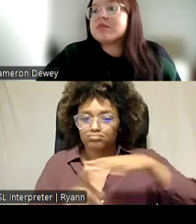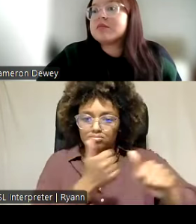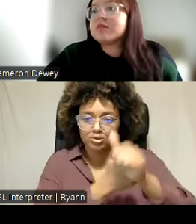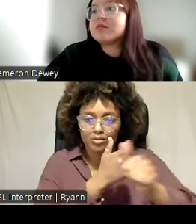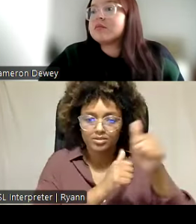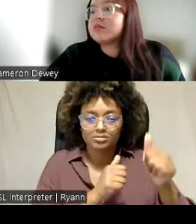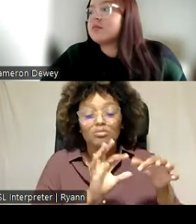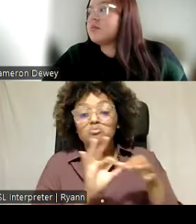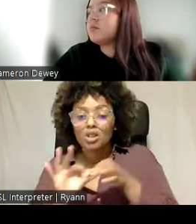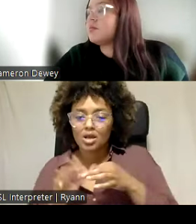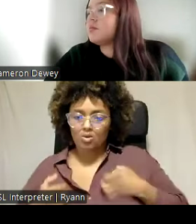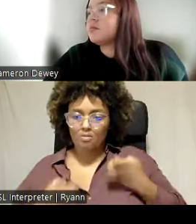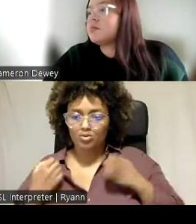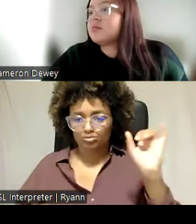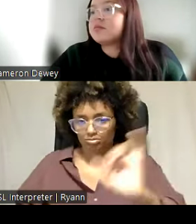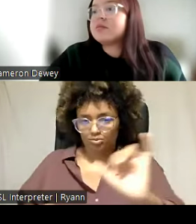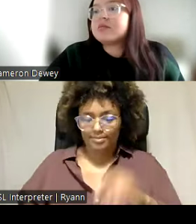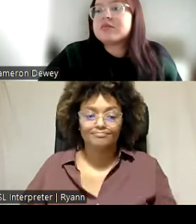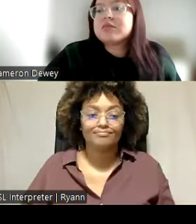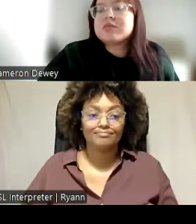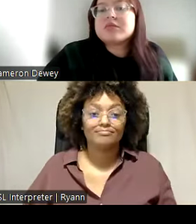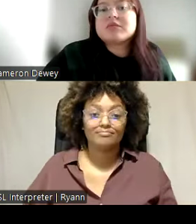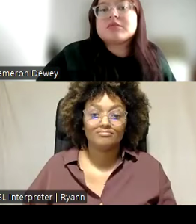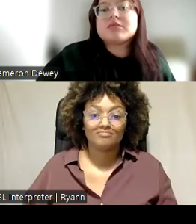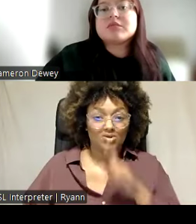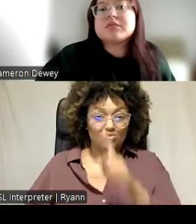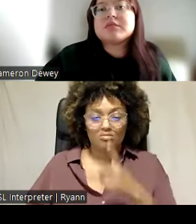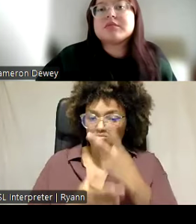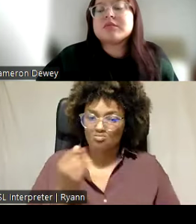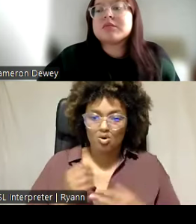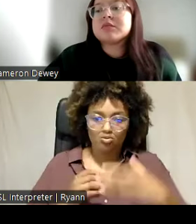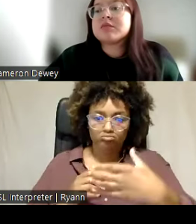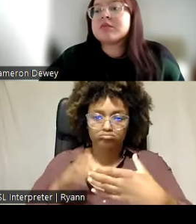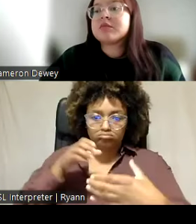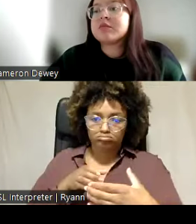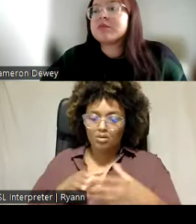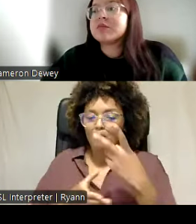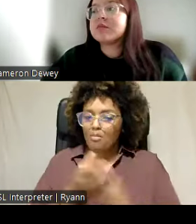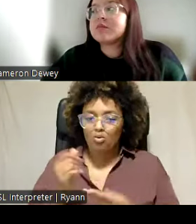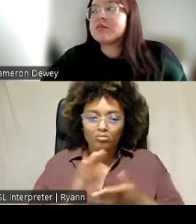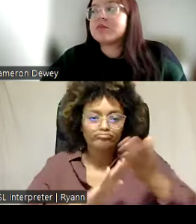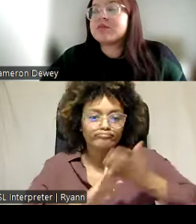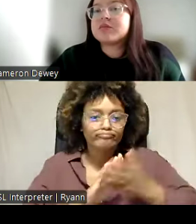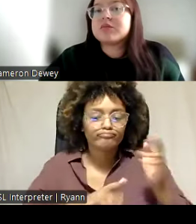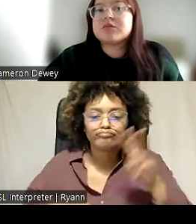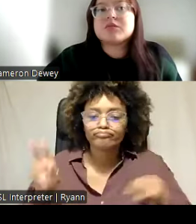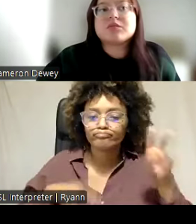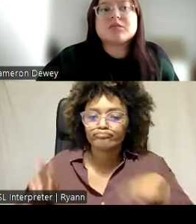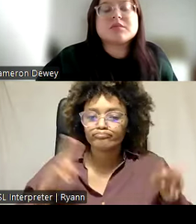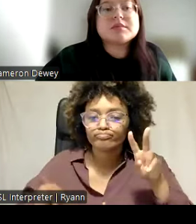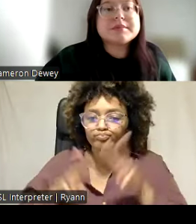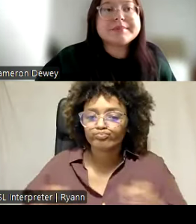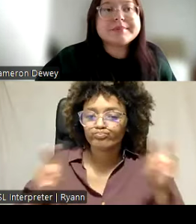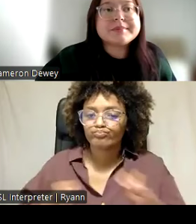But like the prefrontal cortex, it is always active. And a helpful way to remember the amygdala is thinking of